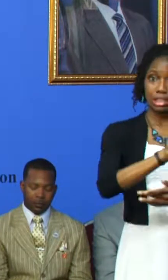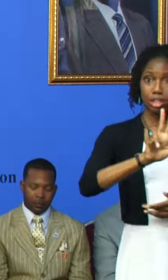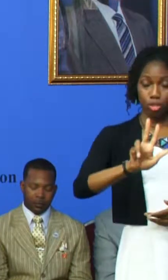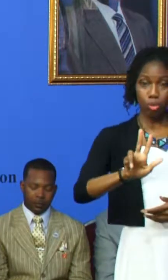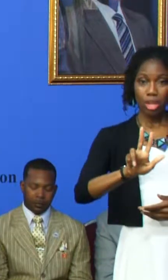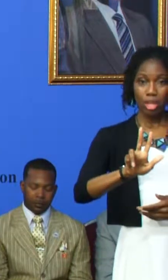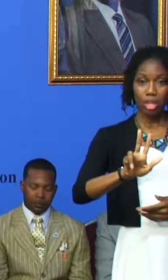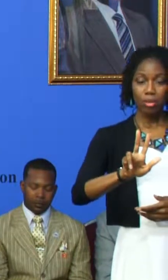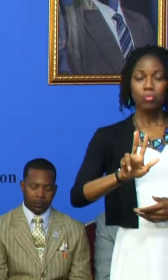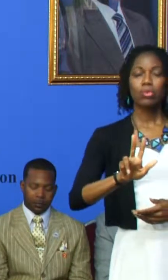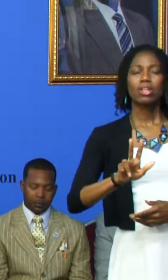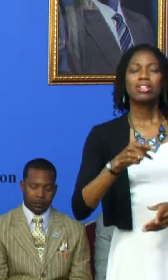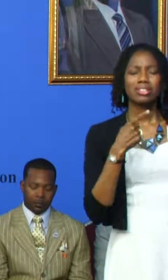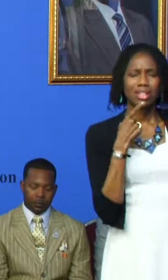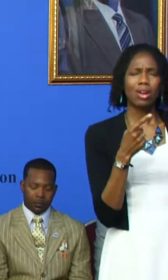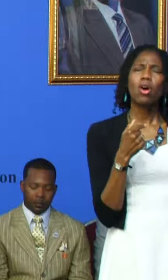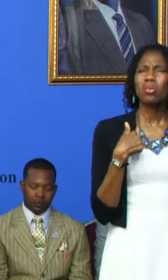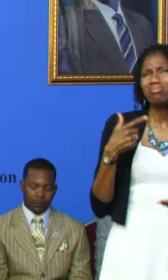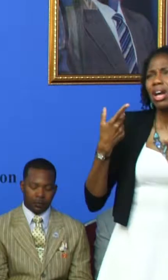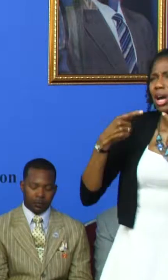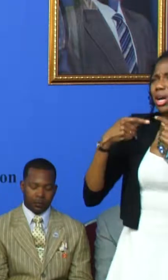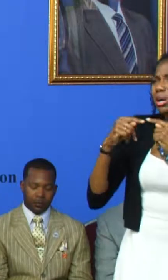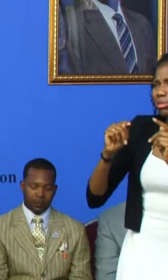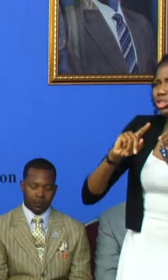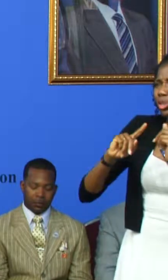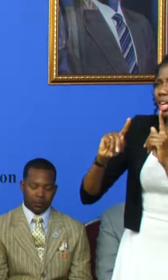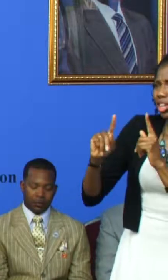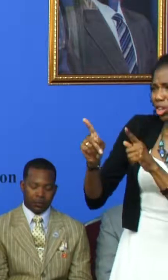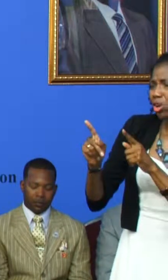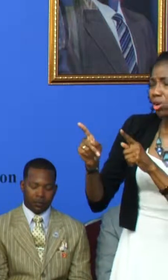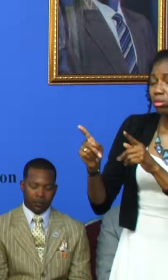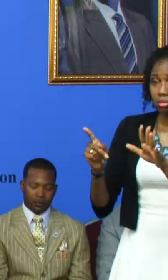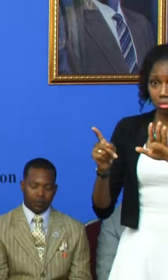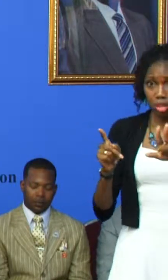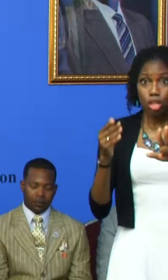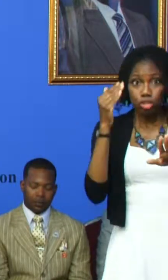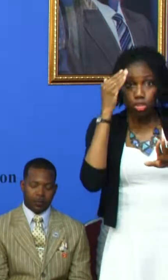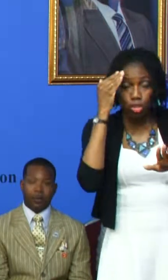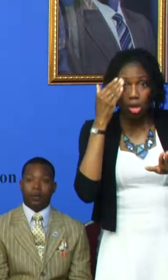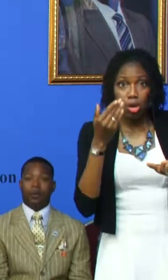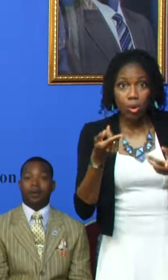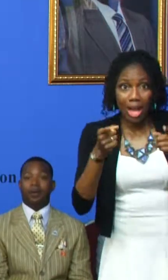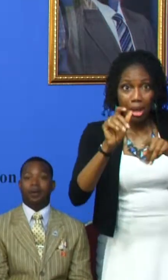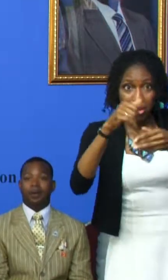1963, you talk about, well, Reverend, I'm going to try to get there, but it's so rough. Do you know how rough it was in 63?